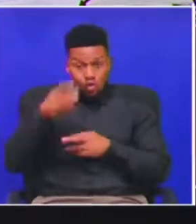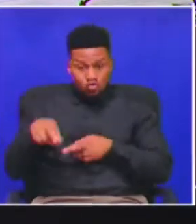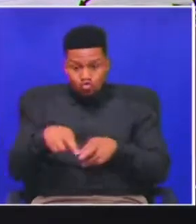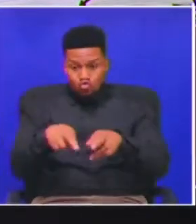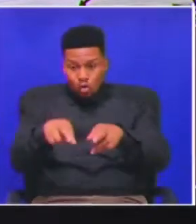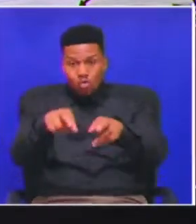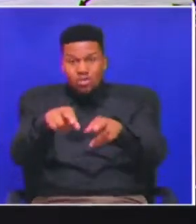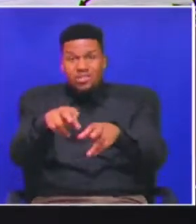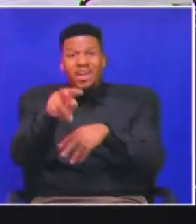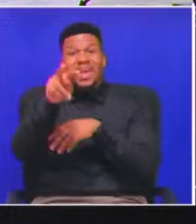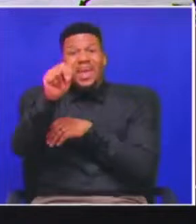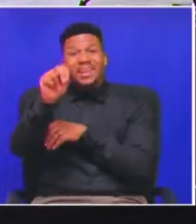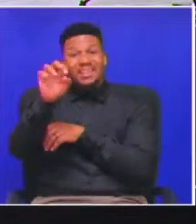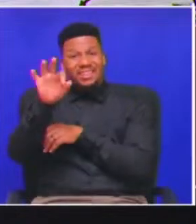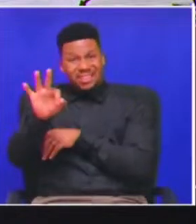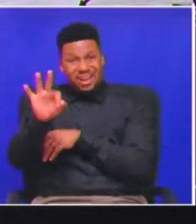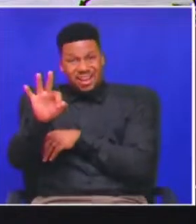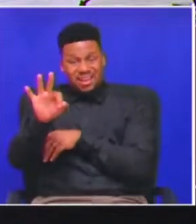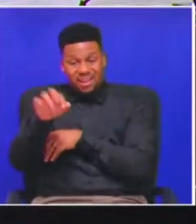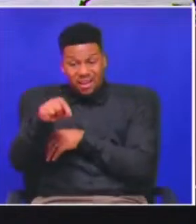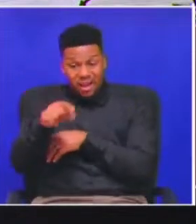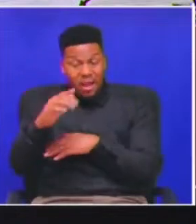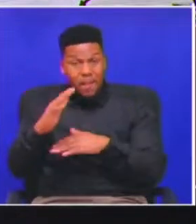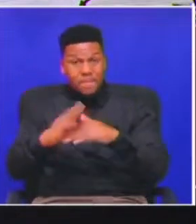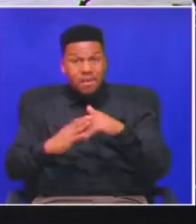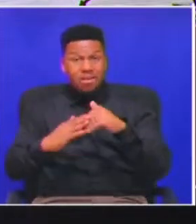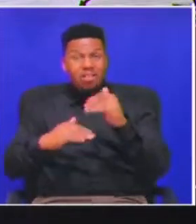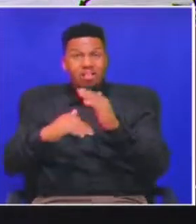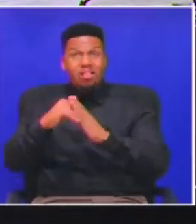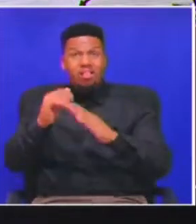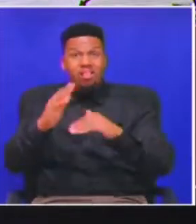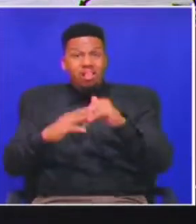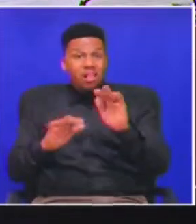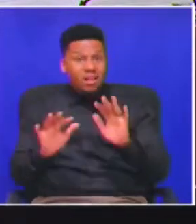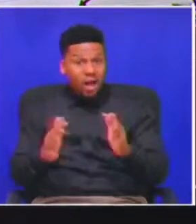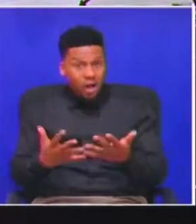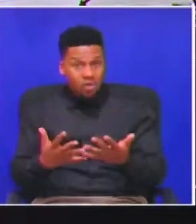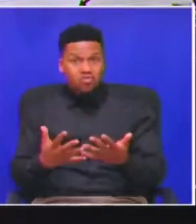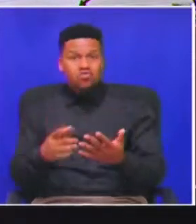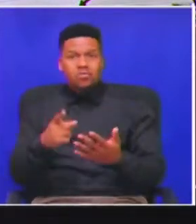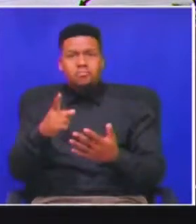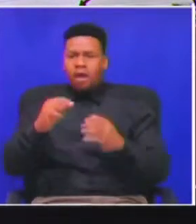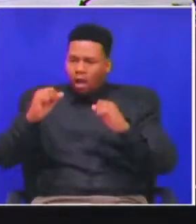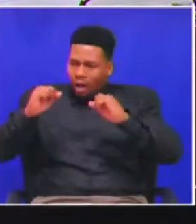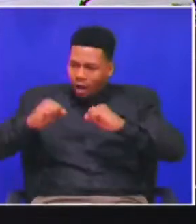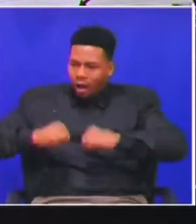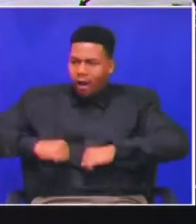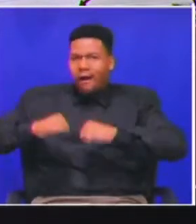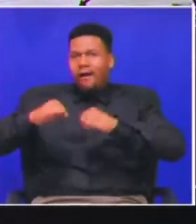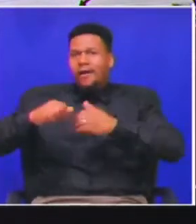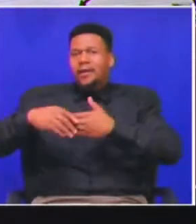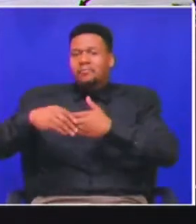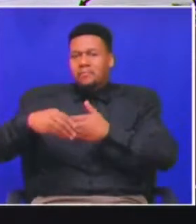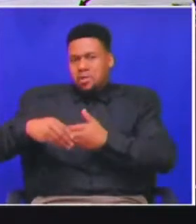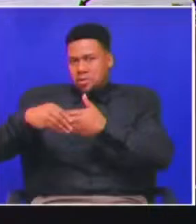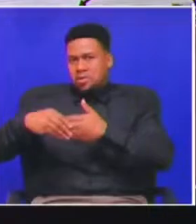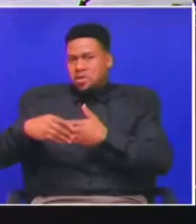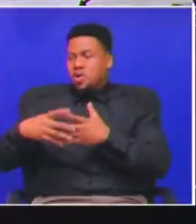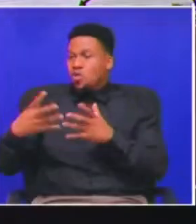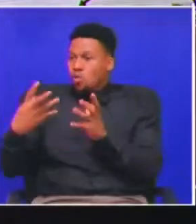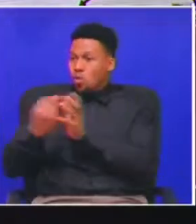main economic artery of our country, by concessioning. Just built with private sector